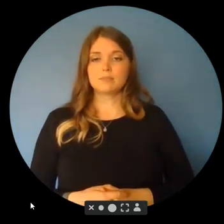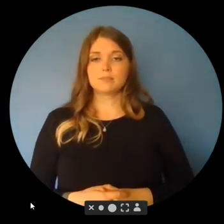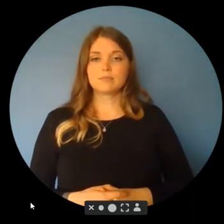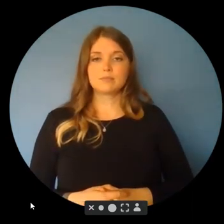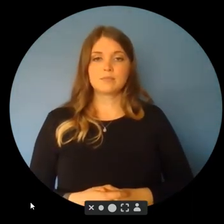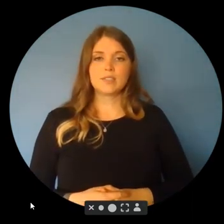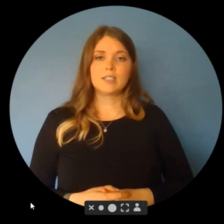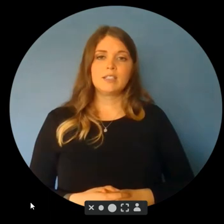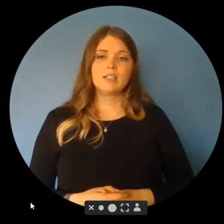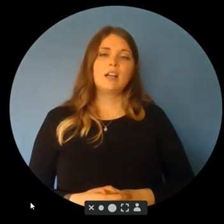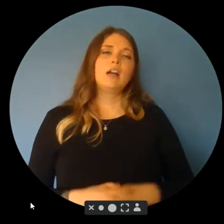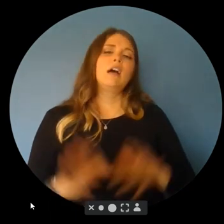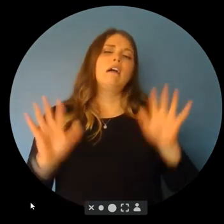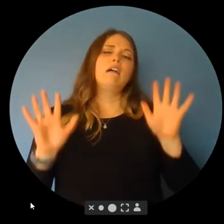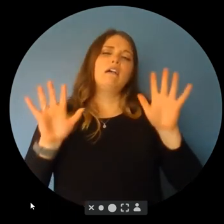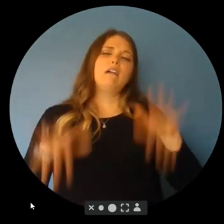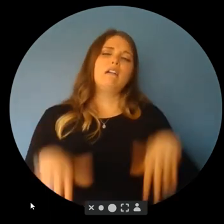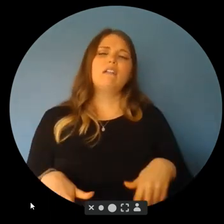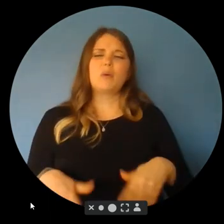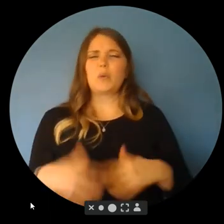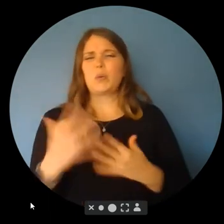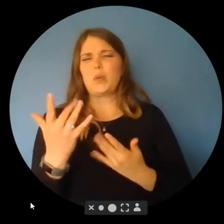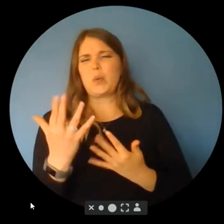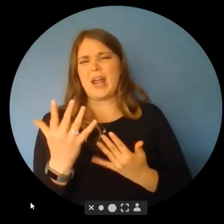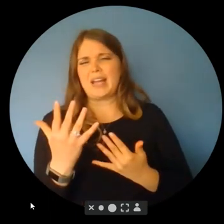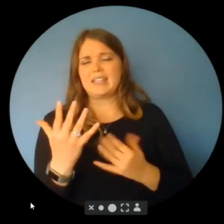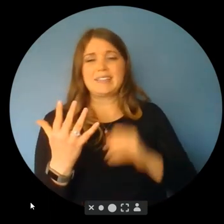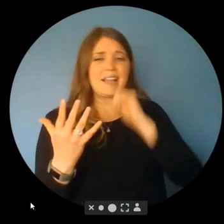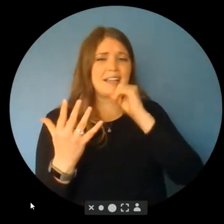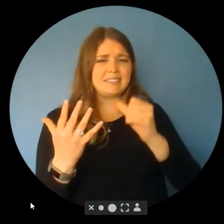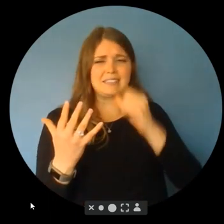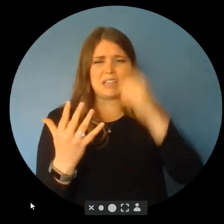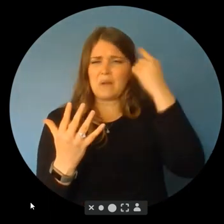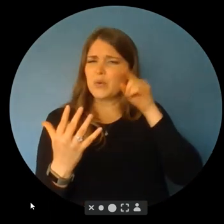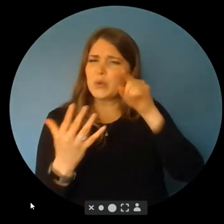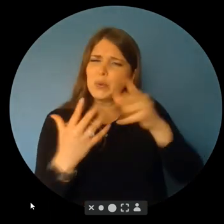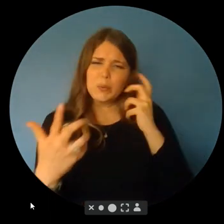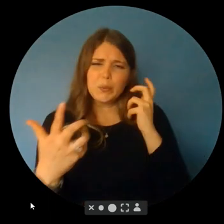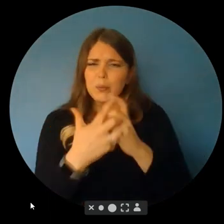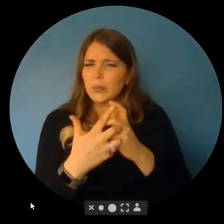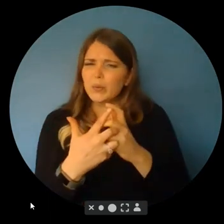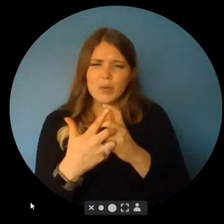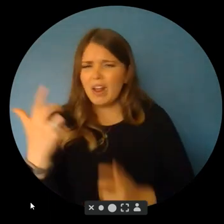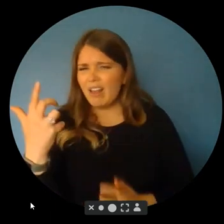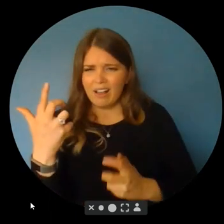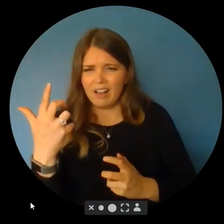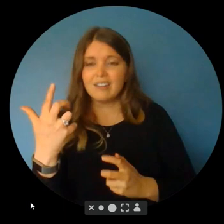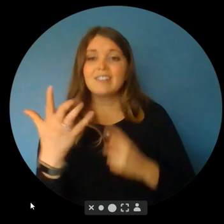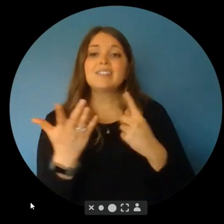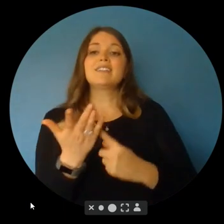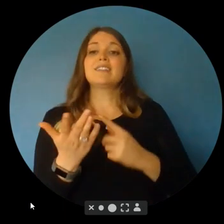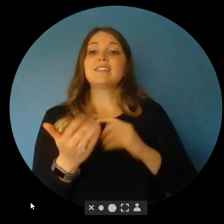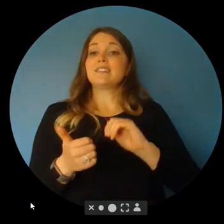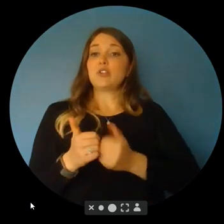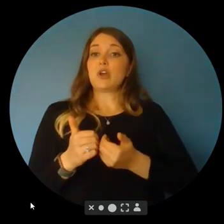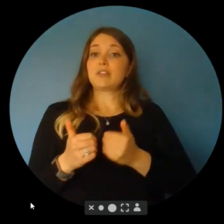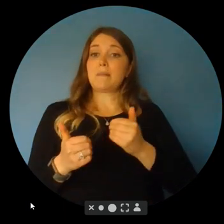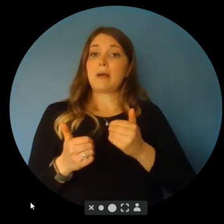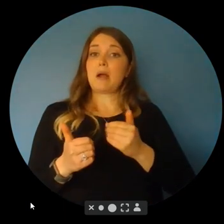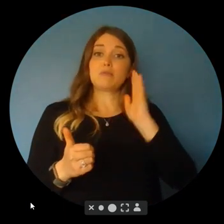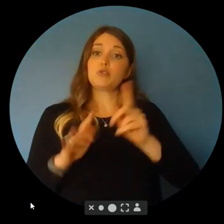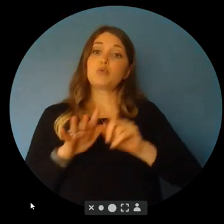Oh, no, waiting, that is not for you. Somehow you'll escape all that waiting and